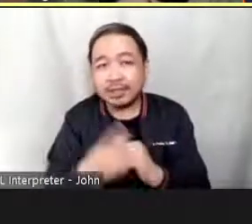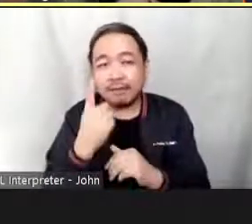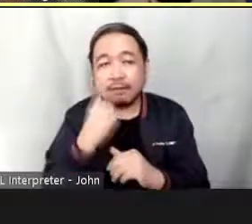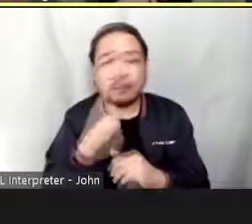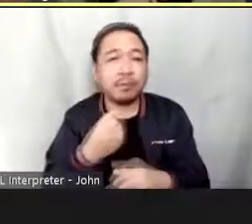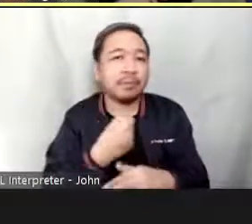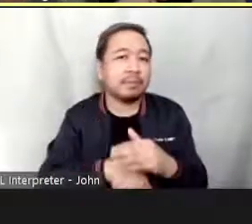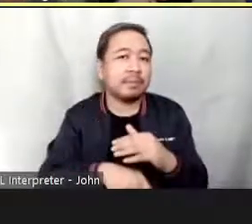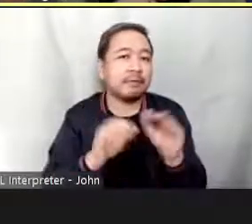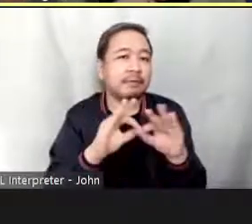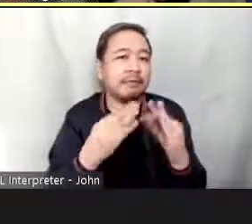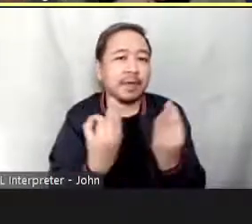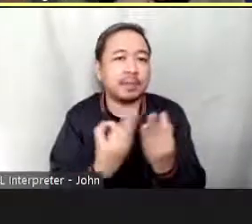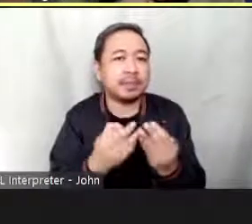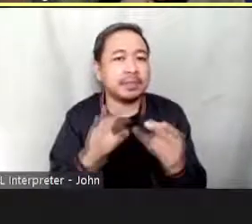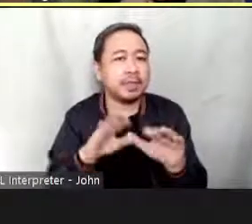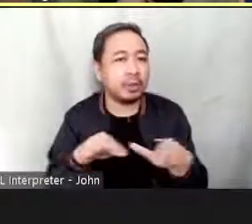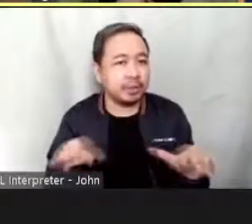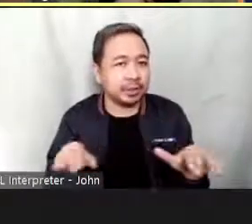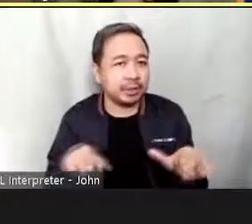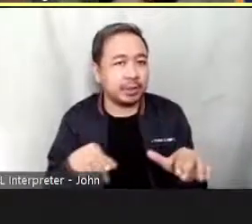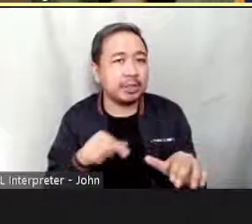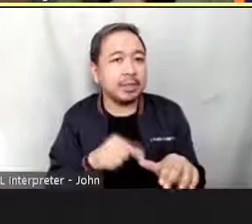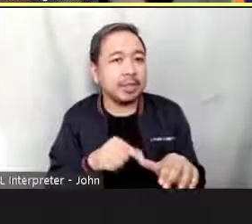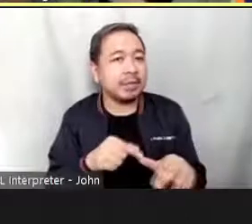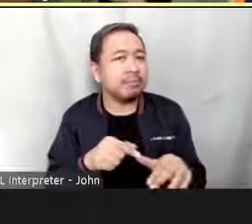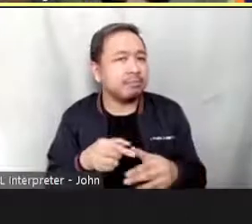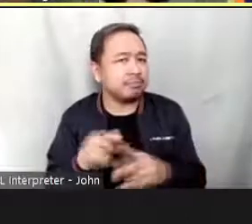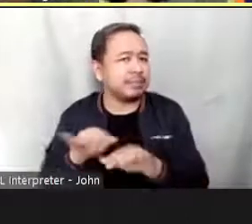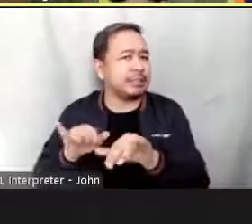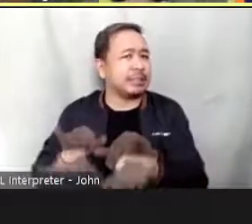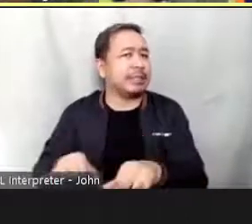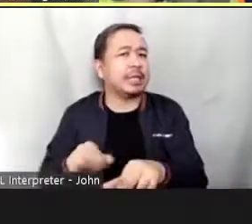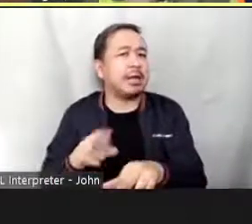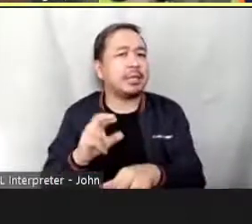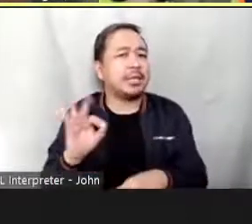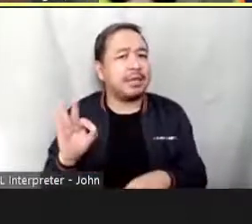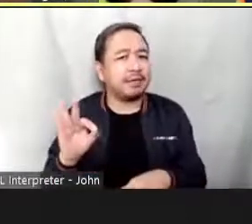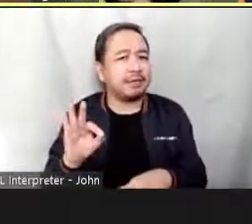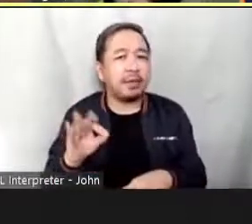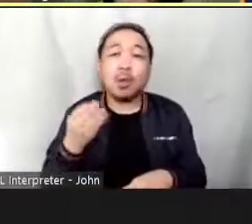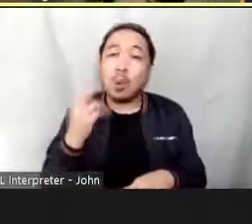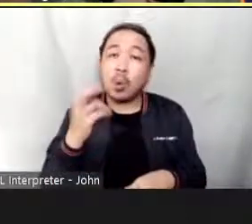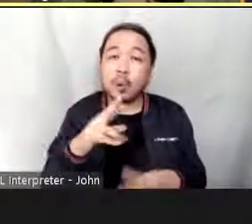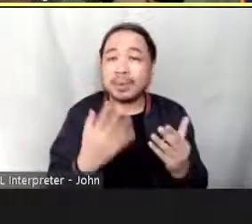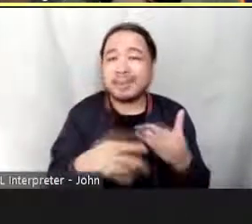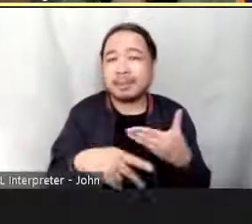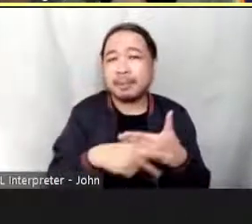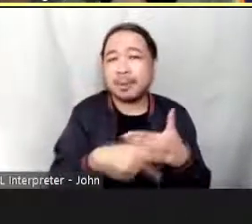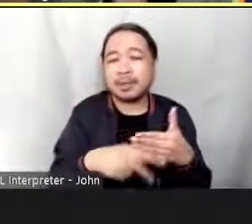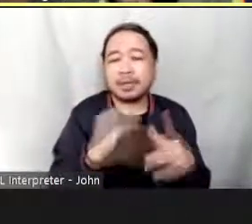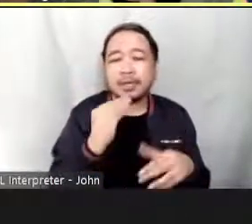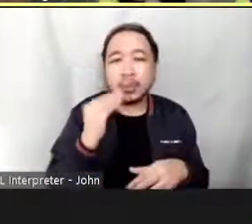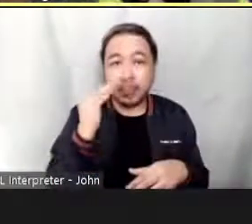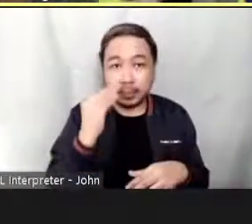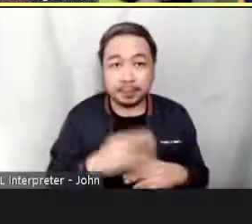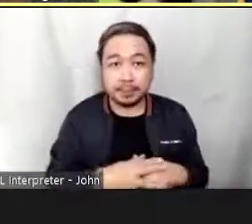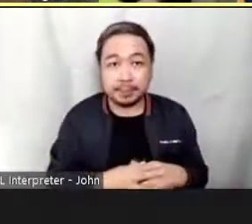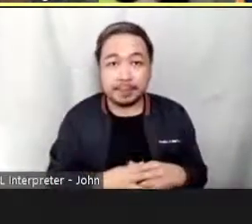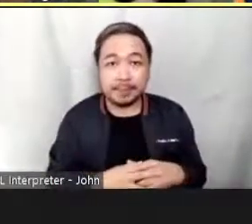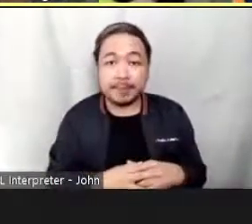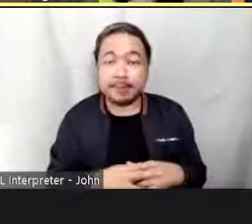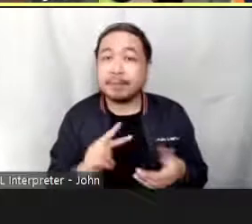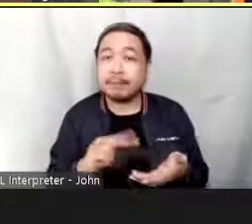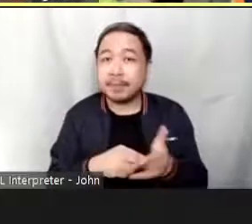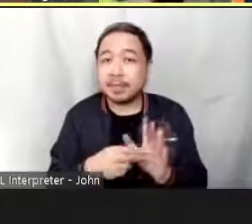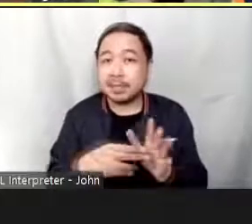birth families of children that are in the care of residential care facilities or in foster care, so that interventions